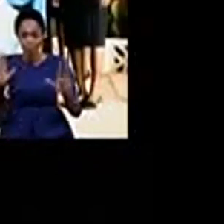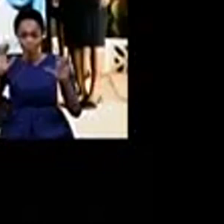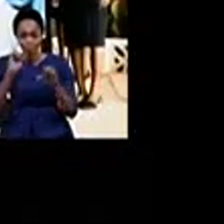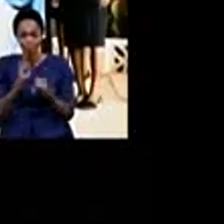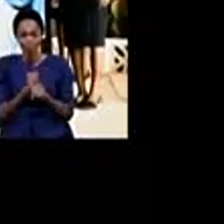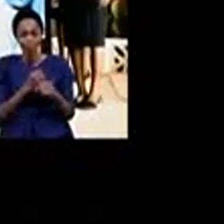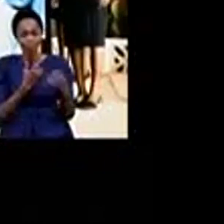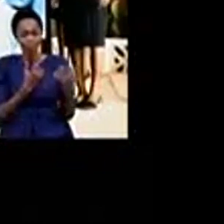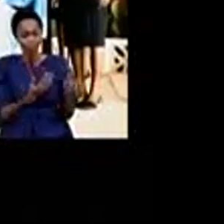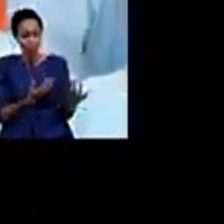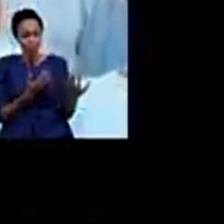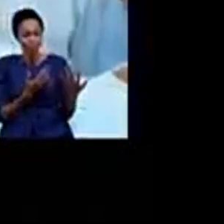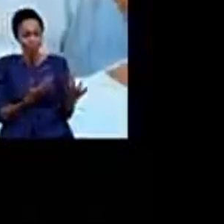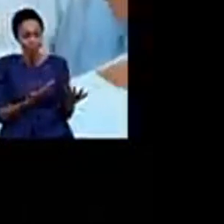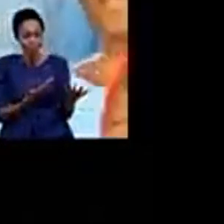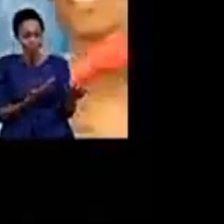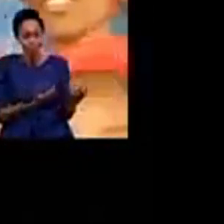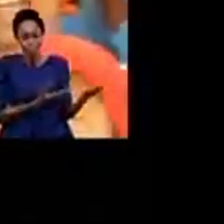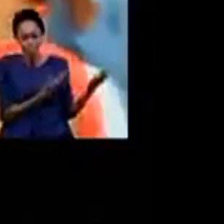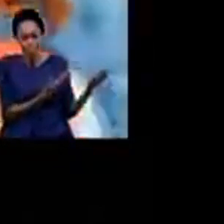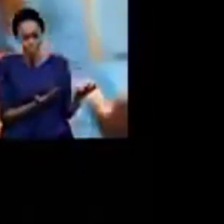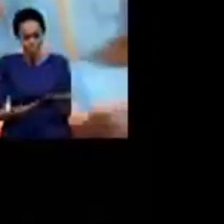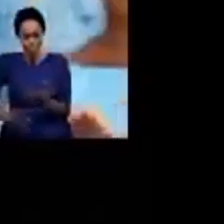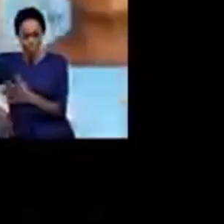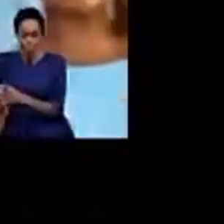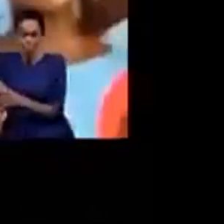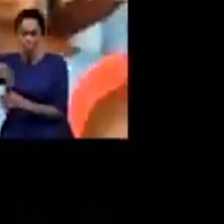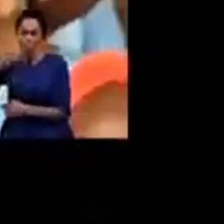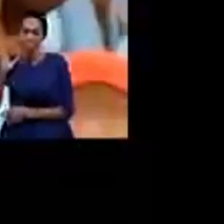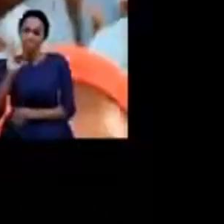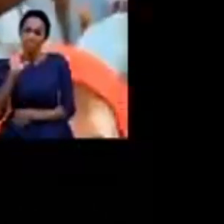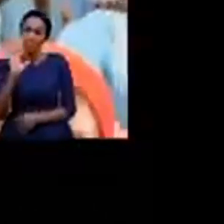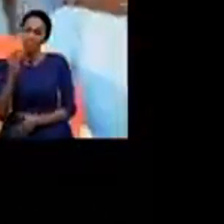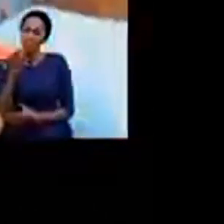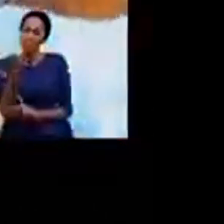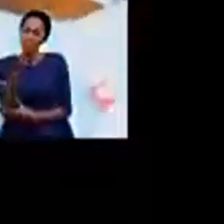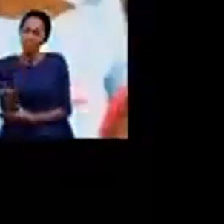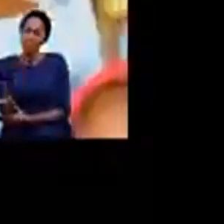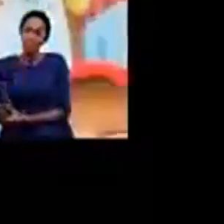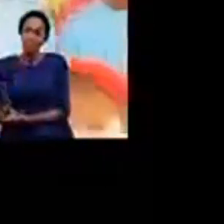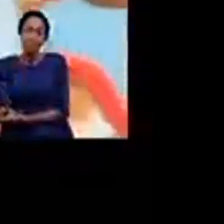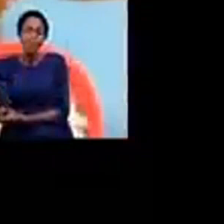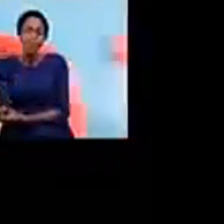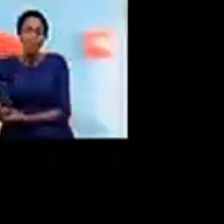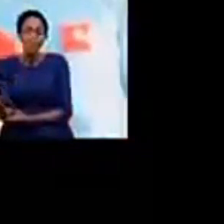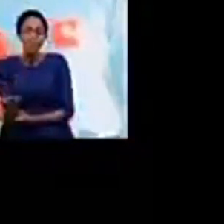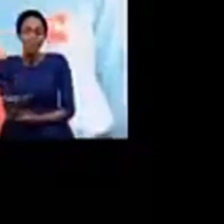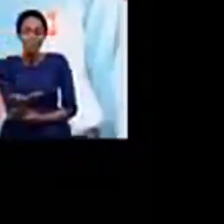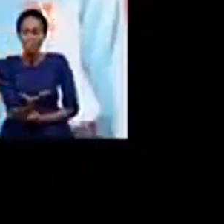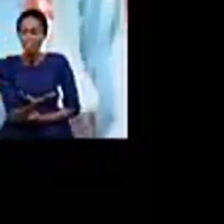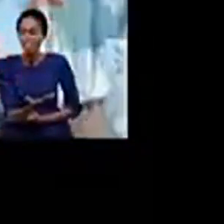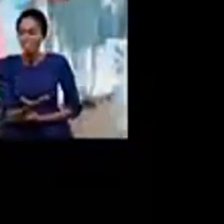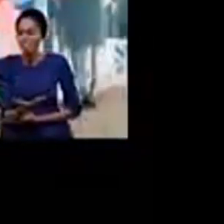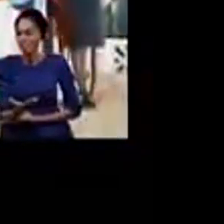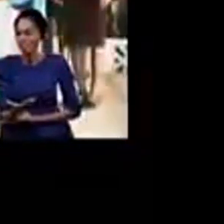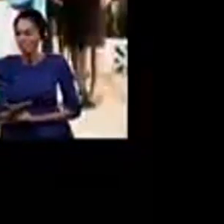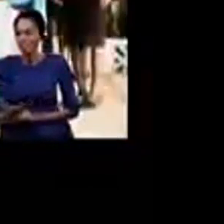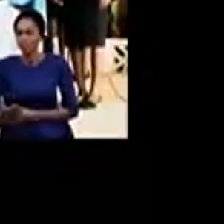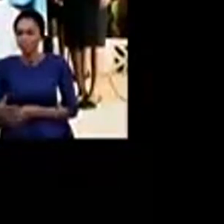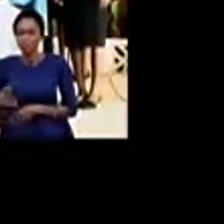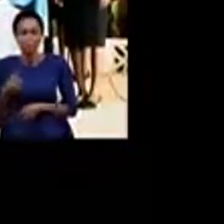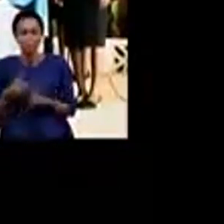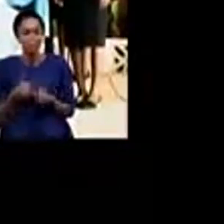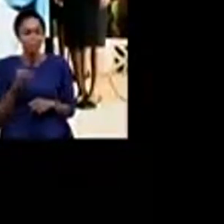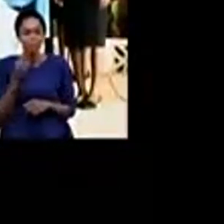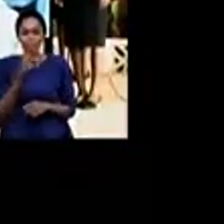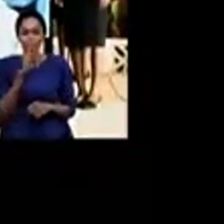miracle waiting. Stretch forth thine hand. When